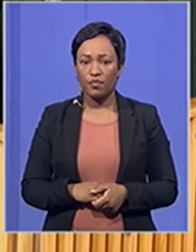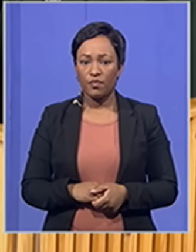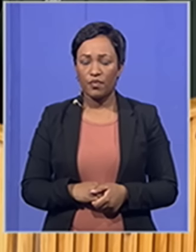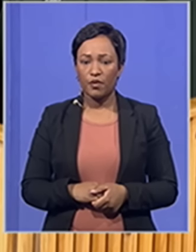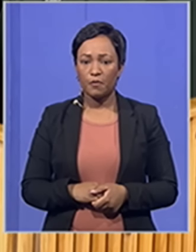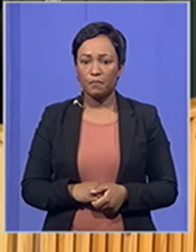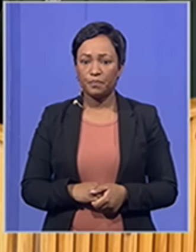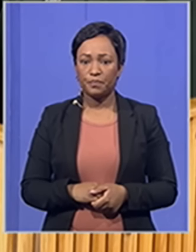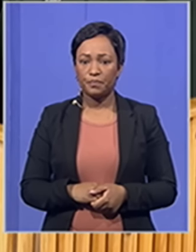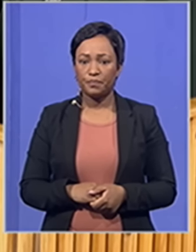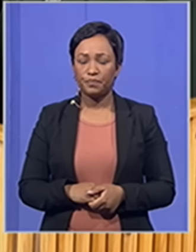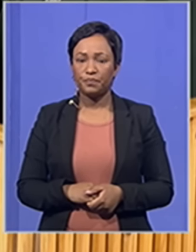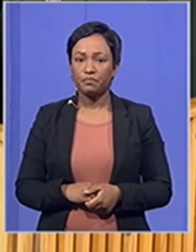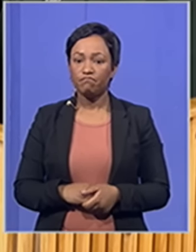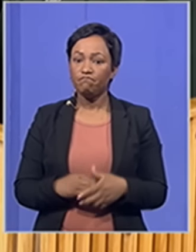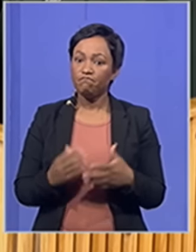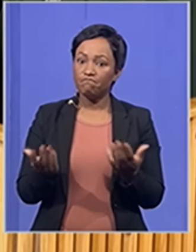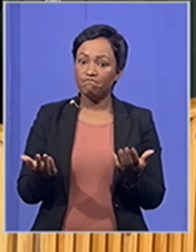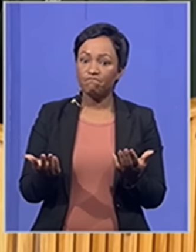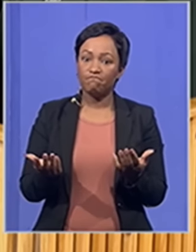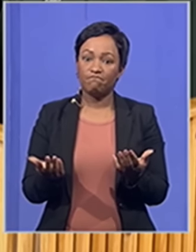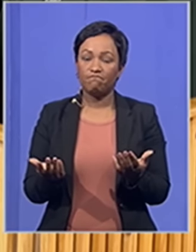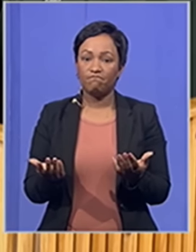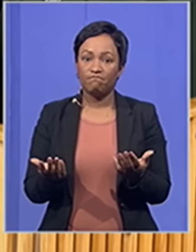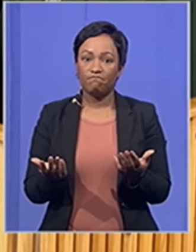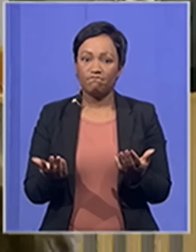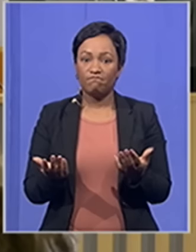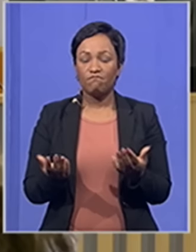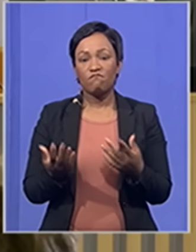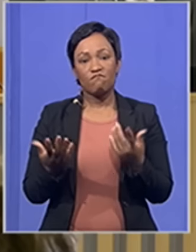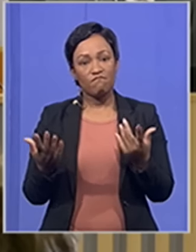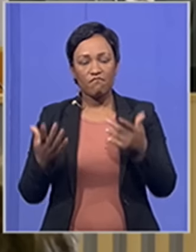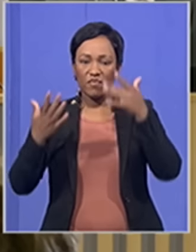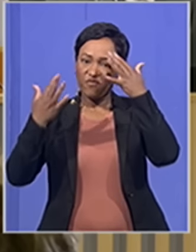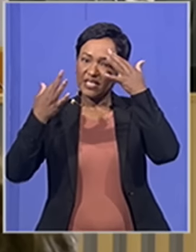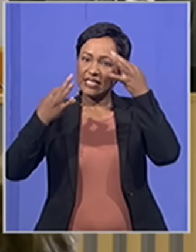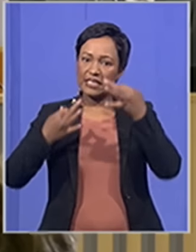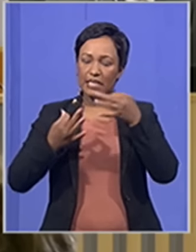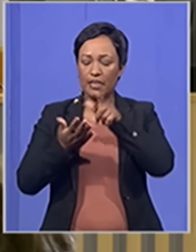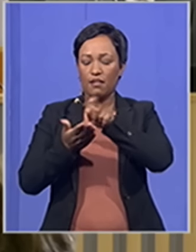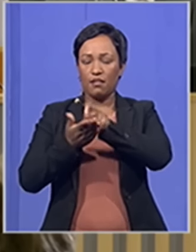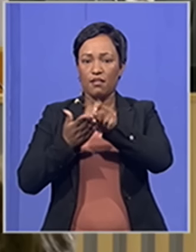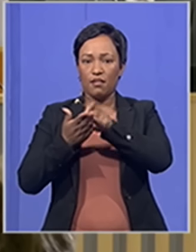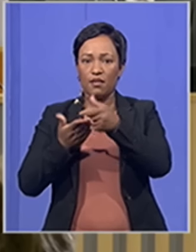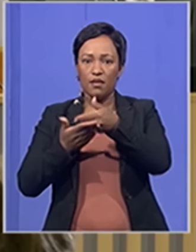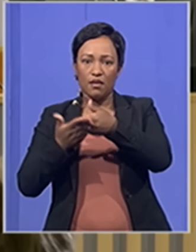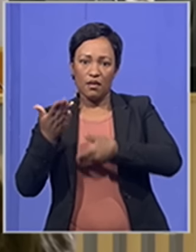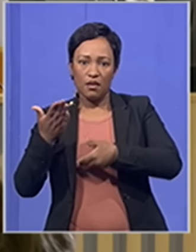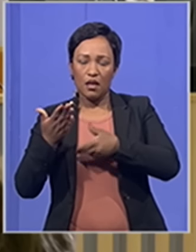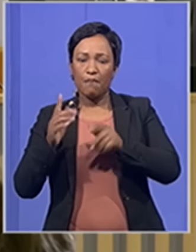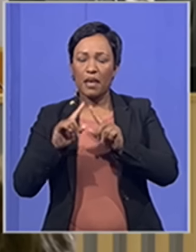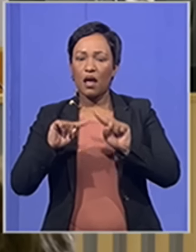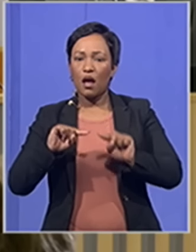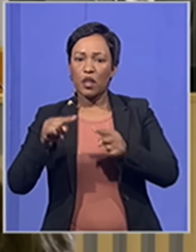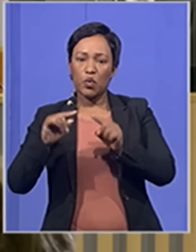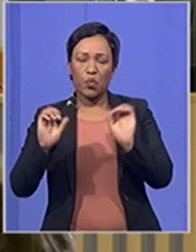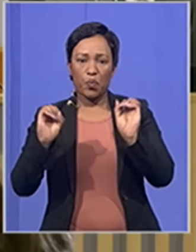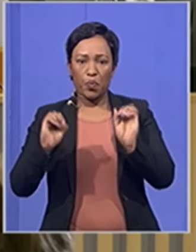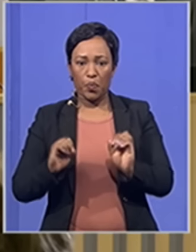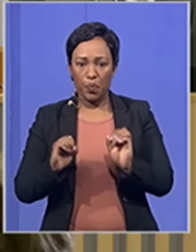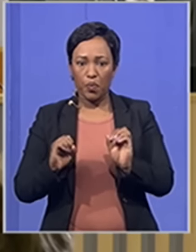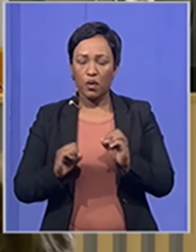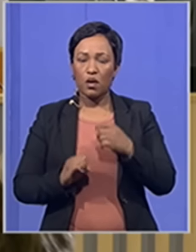then give a decision, a written decision without argument, I think we